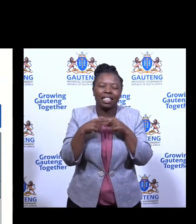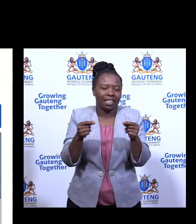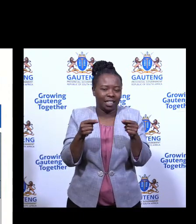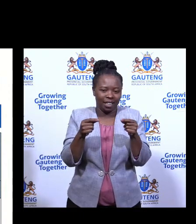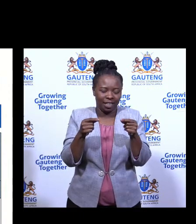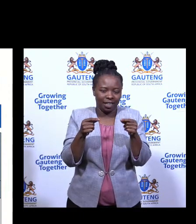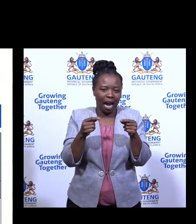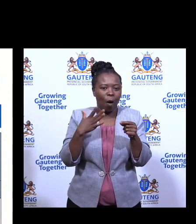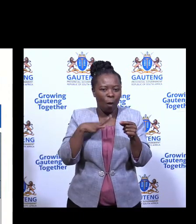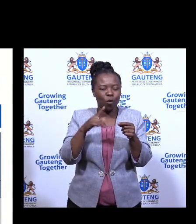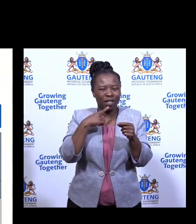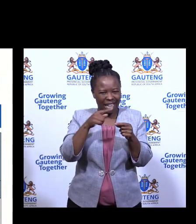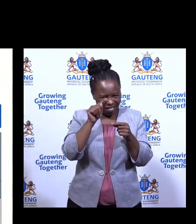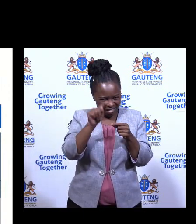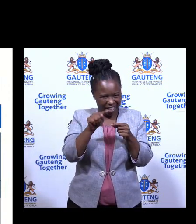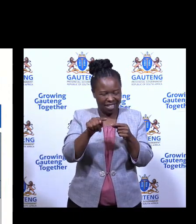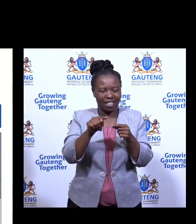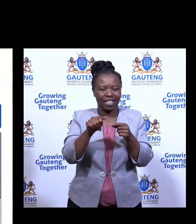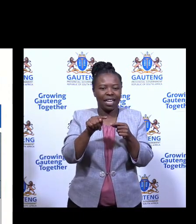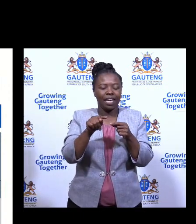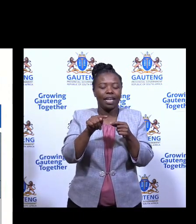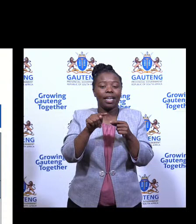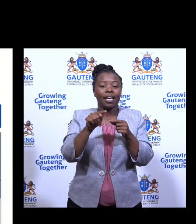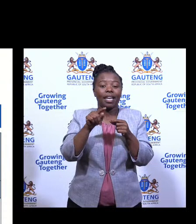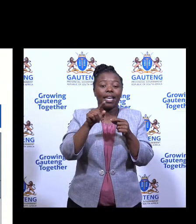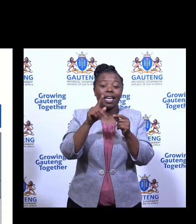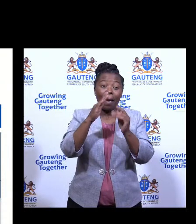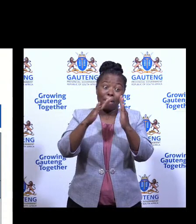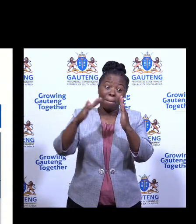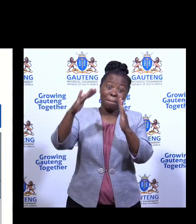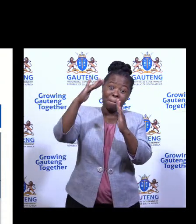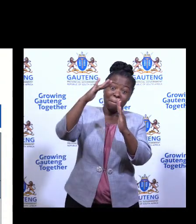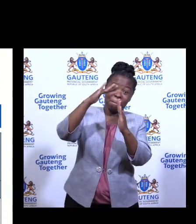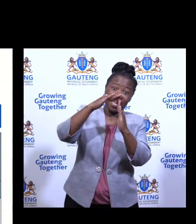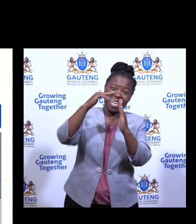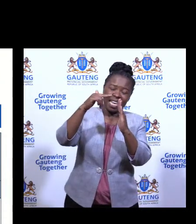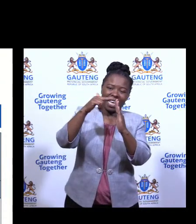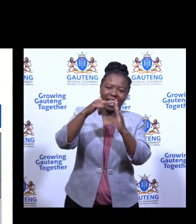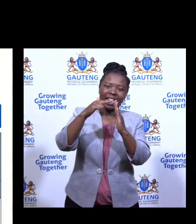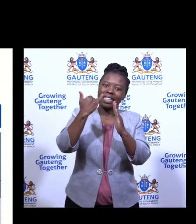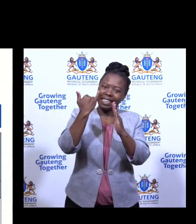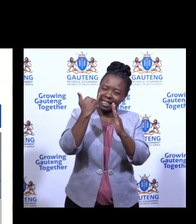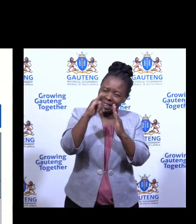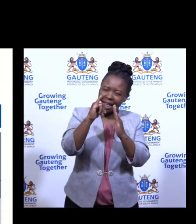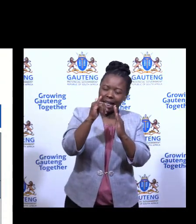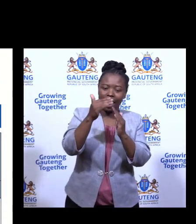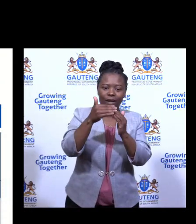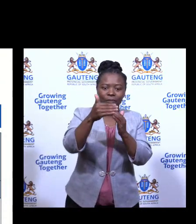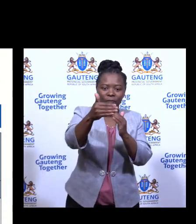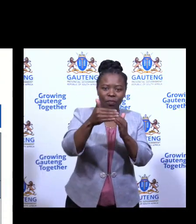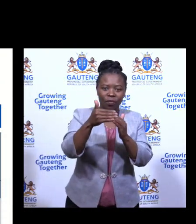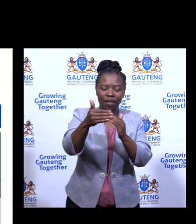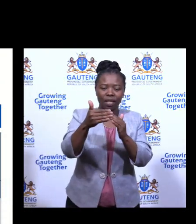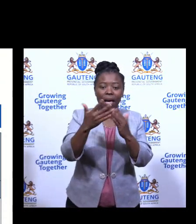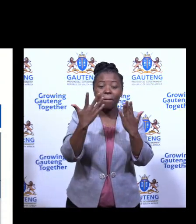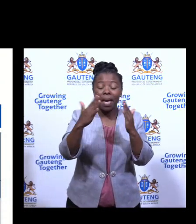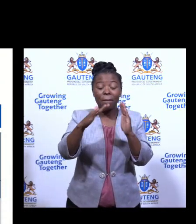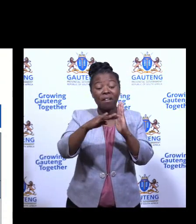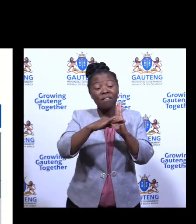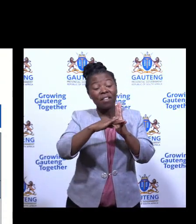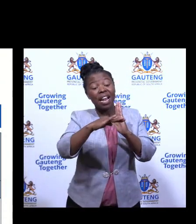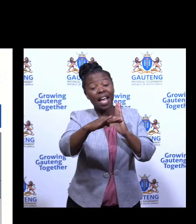Emphasizing that the peak is still ahead of us. The nature of the peak may change. It may be flatter, but